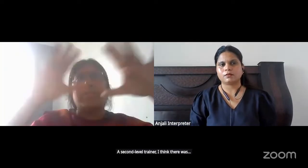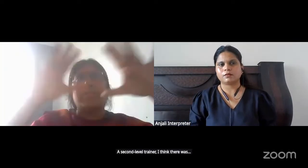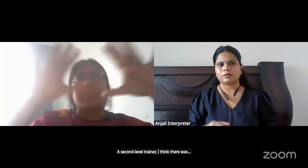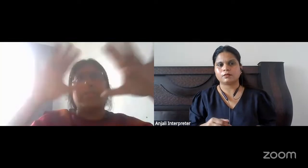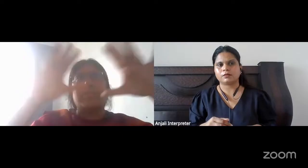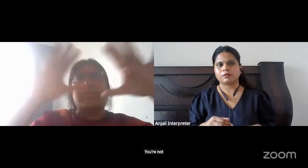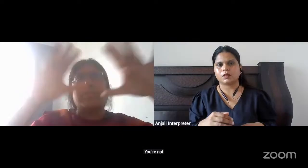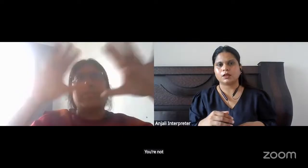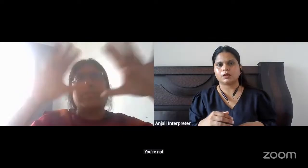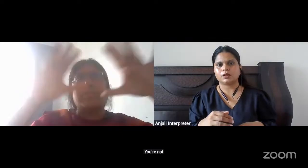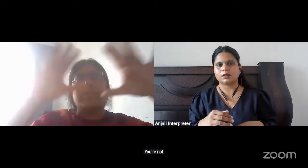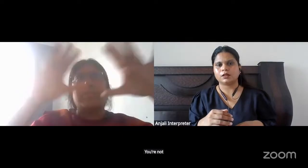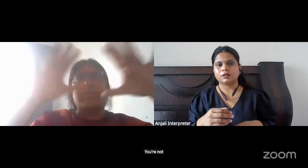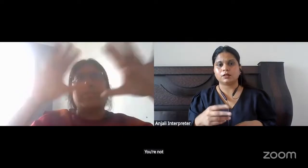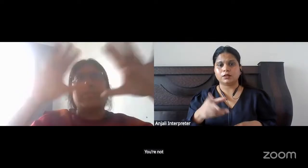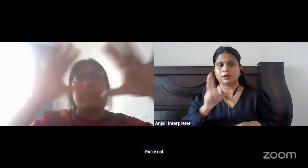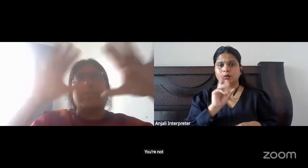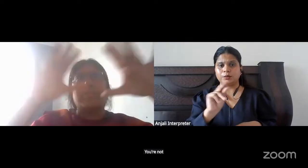You're not audible, Rama.